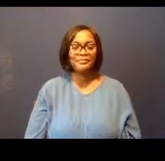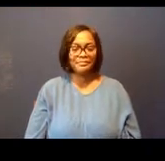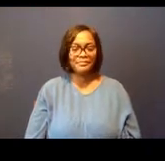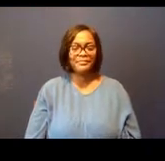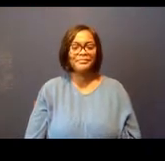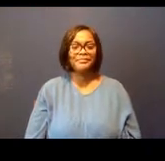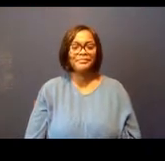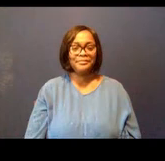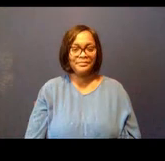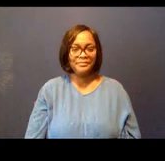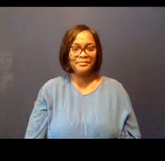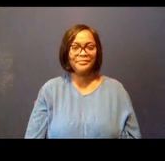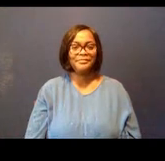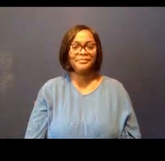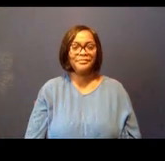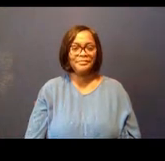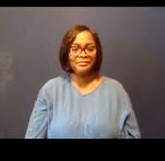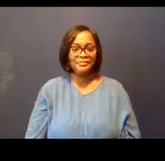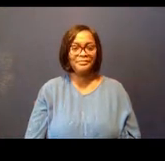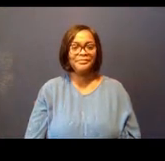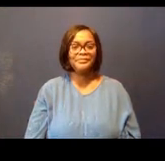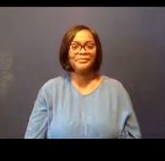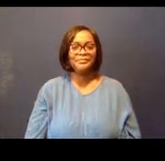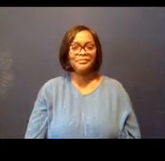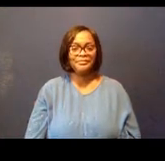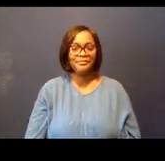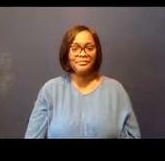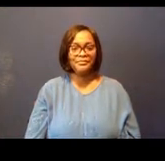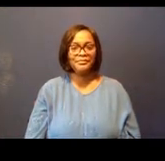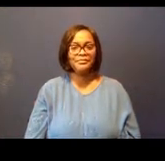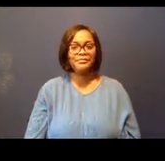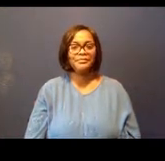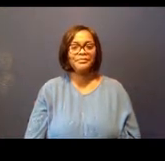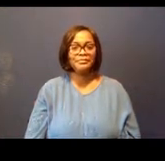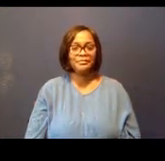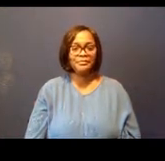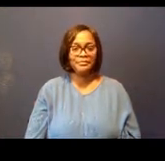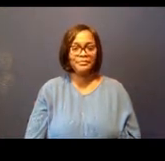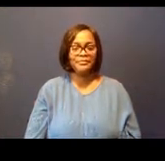appeal to the church.